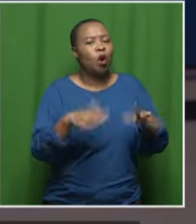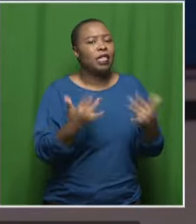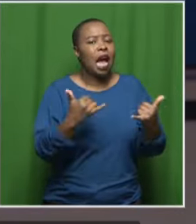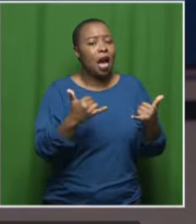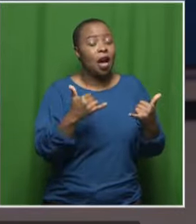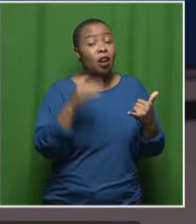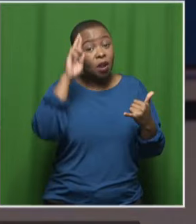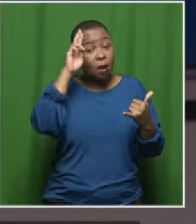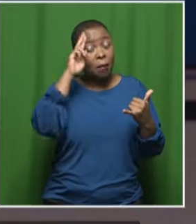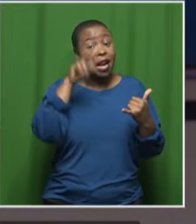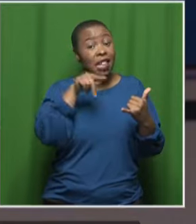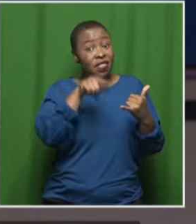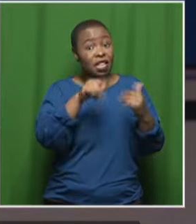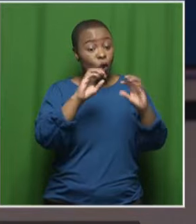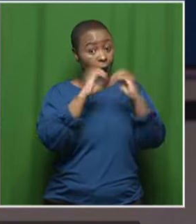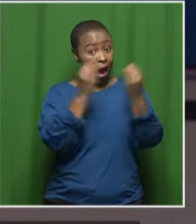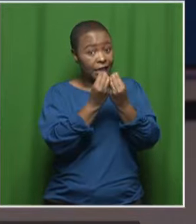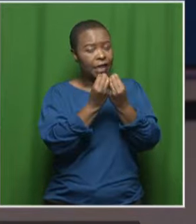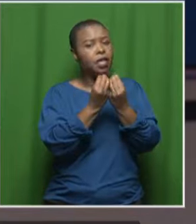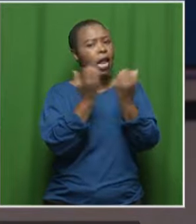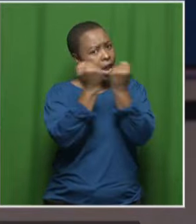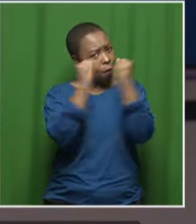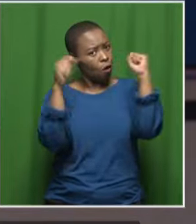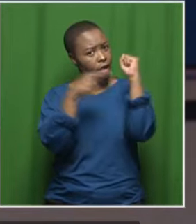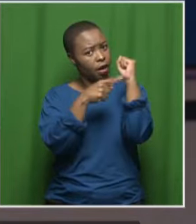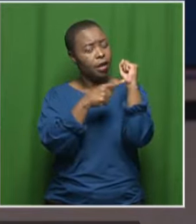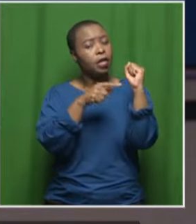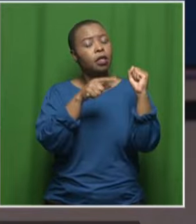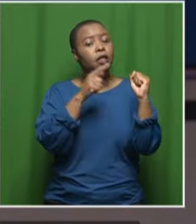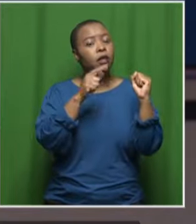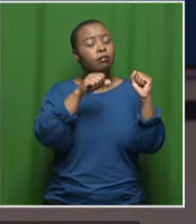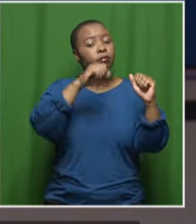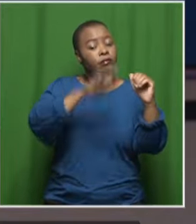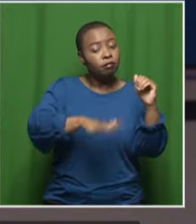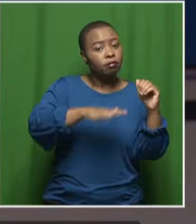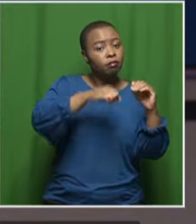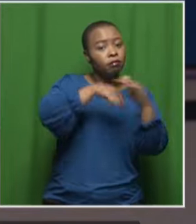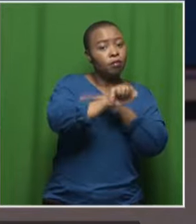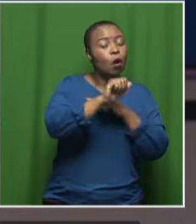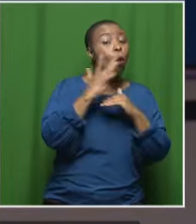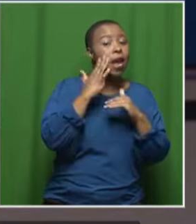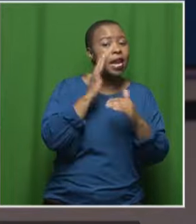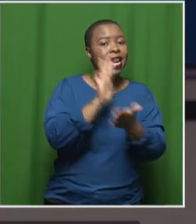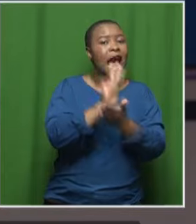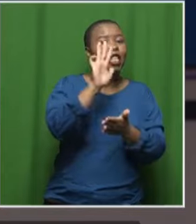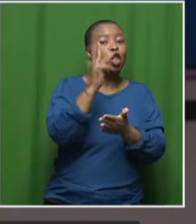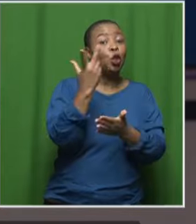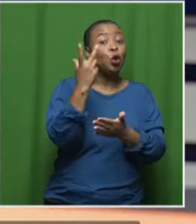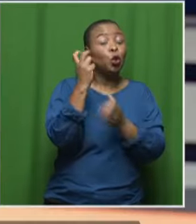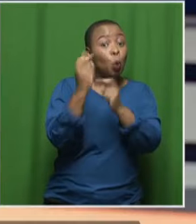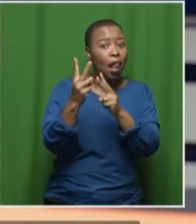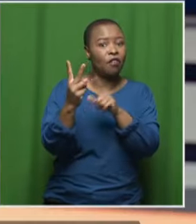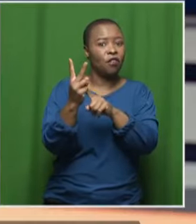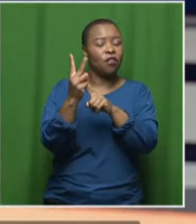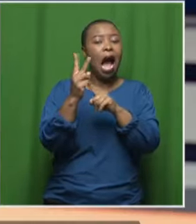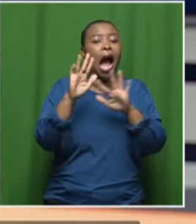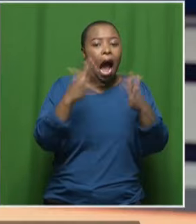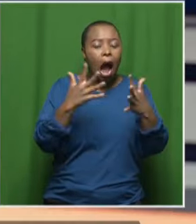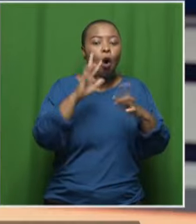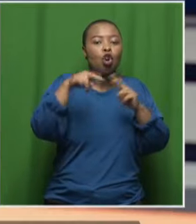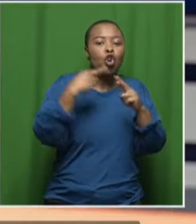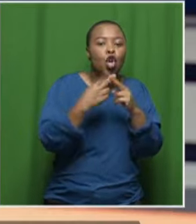is a liberation movement that was born in 1912. So how did it survive all these years? You know, through renewal.